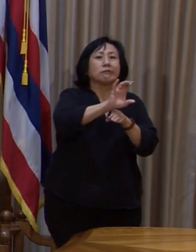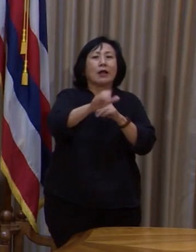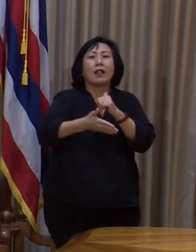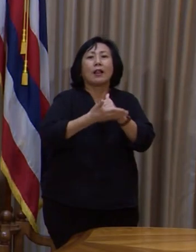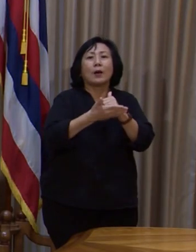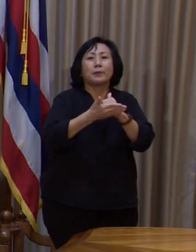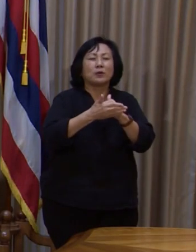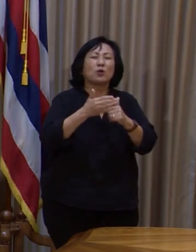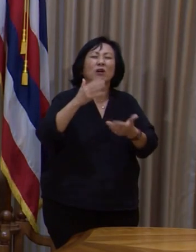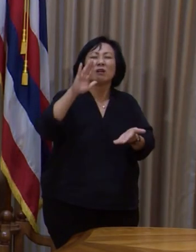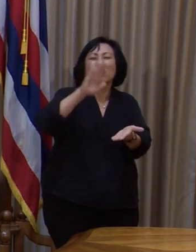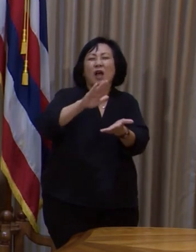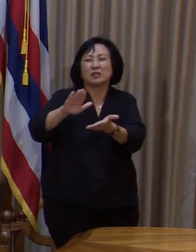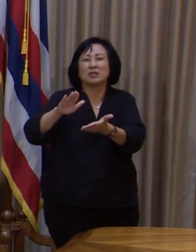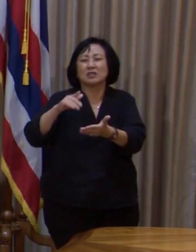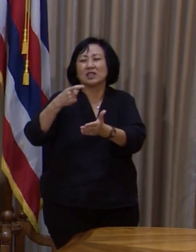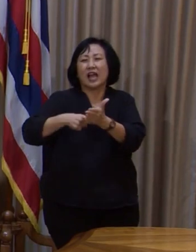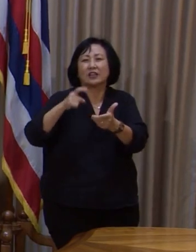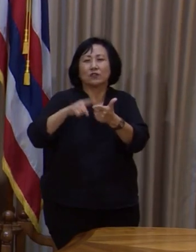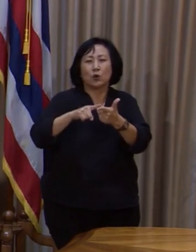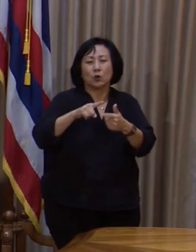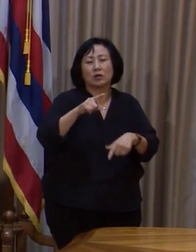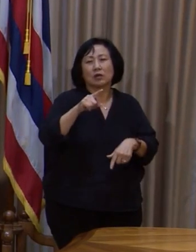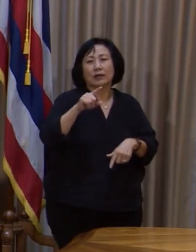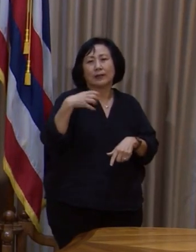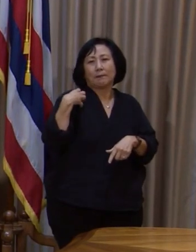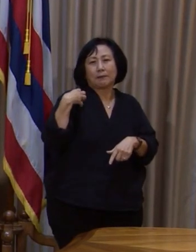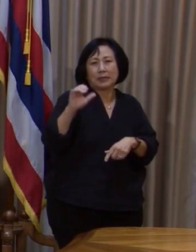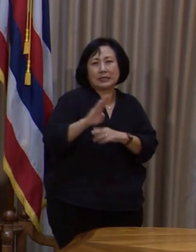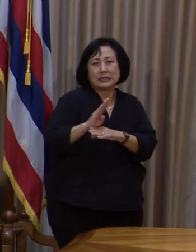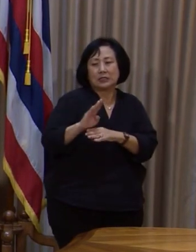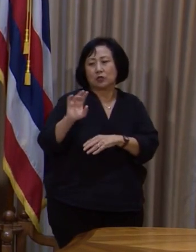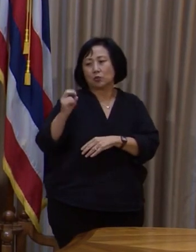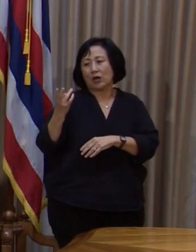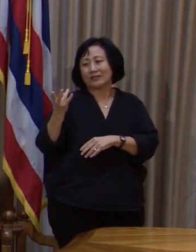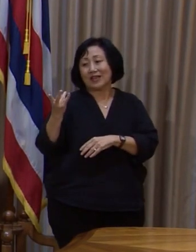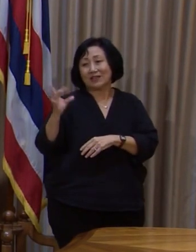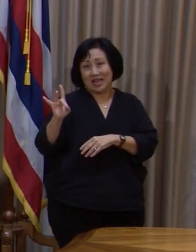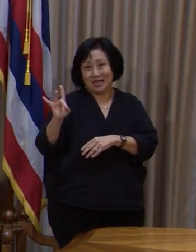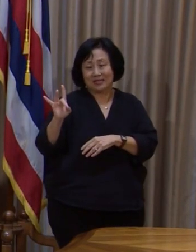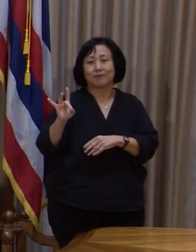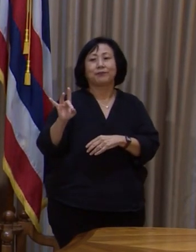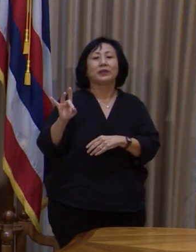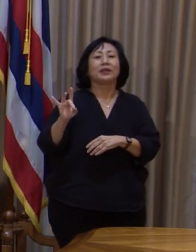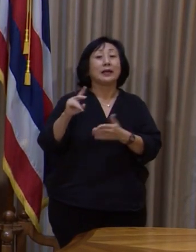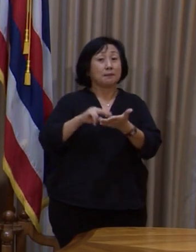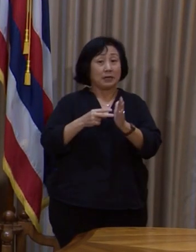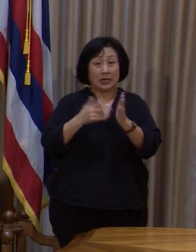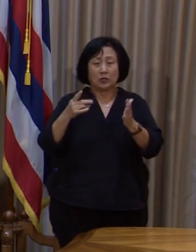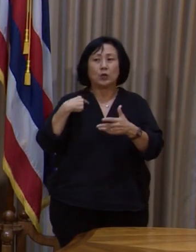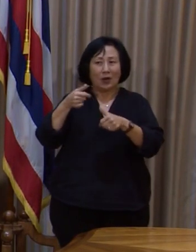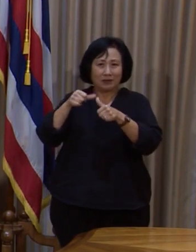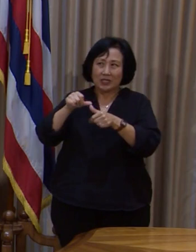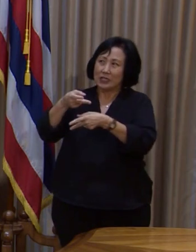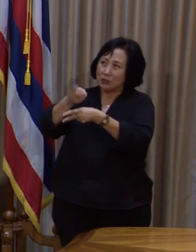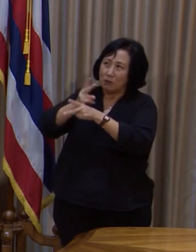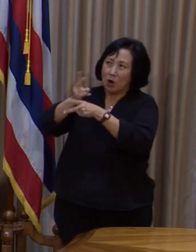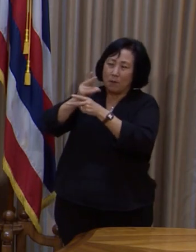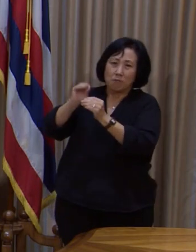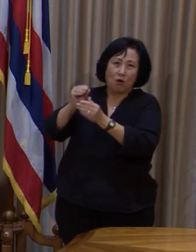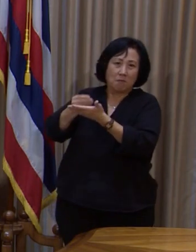businesses as part of HB 1278, that does mean that we will continue to borrow